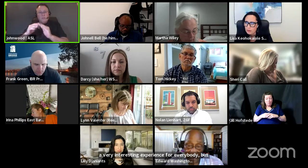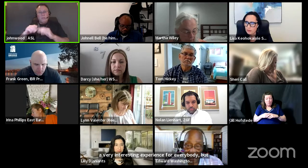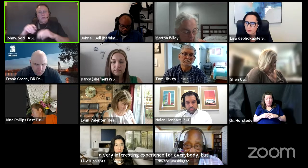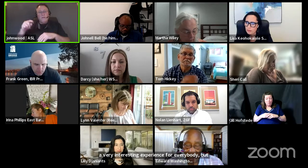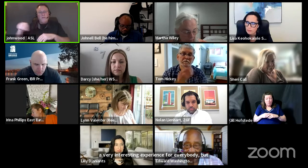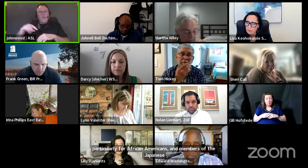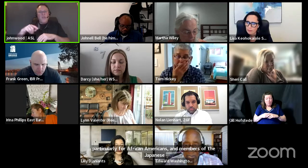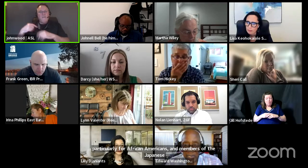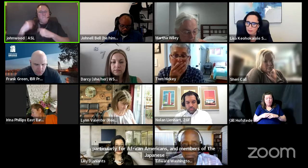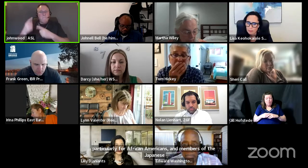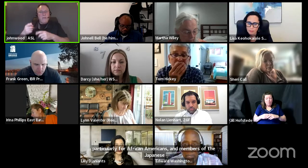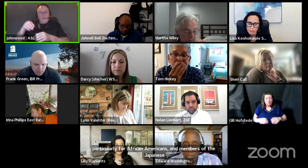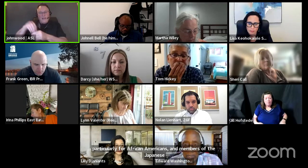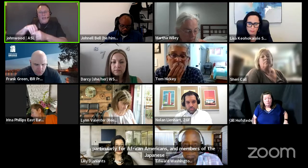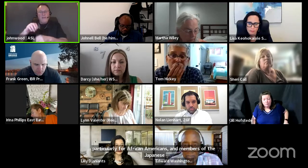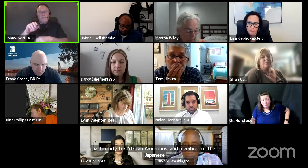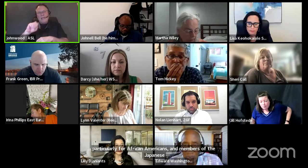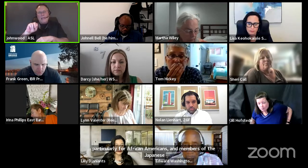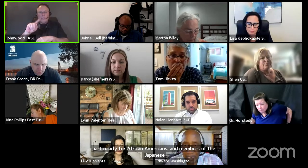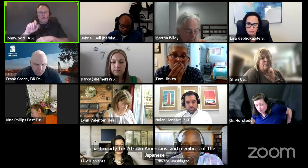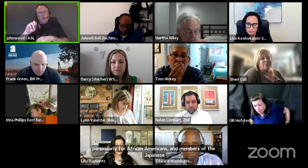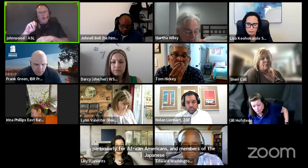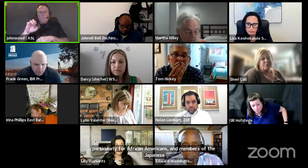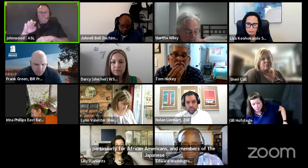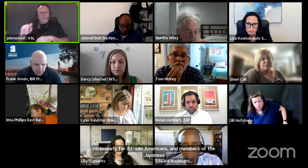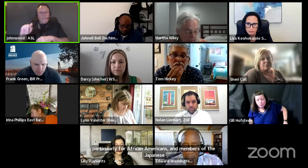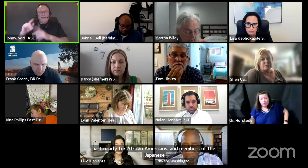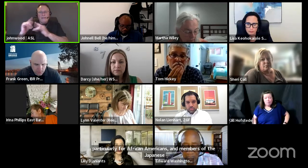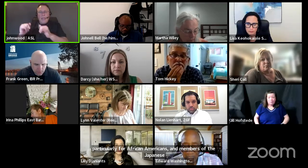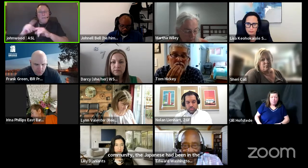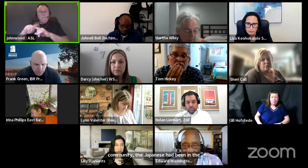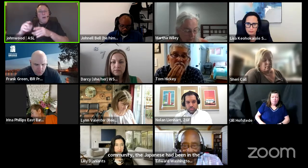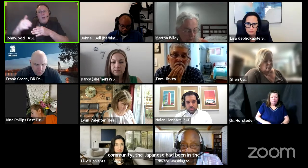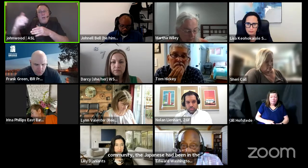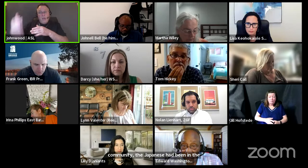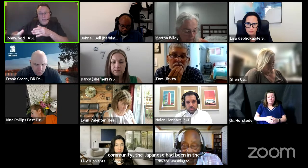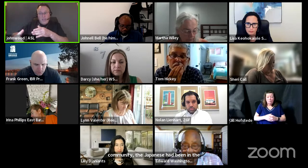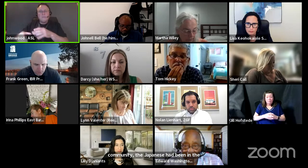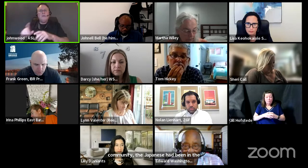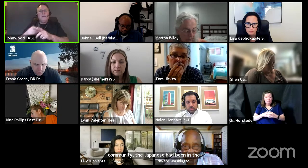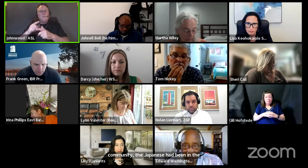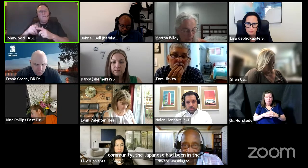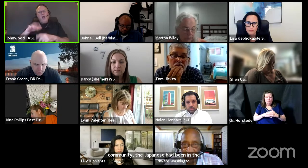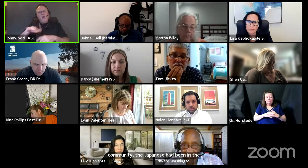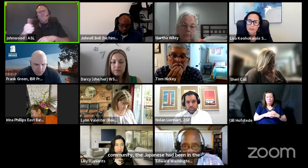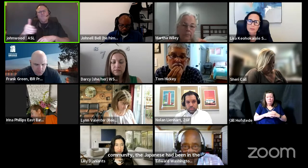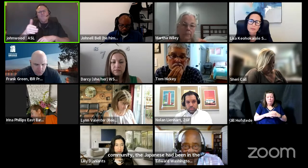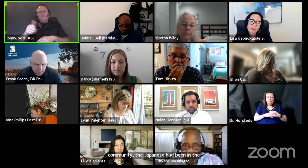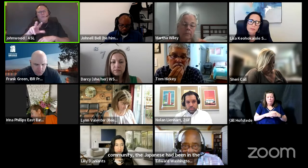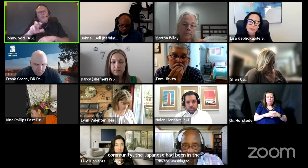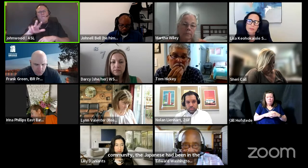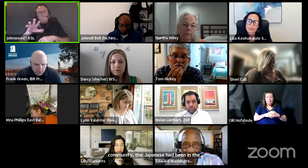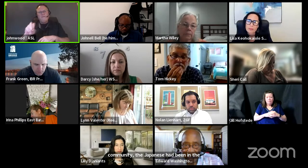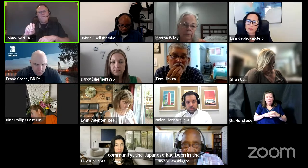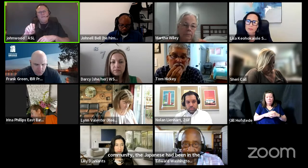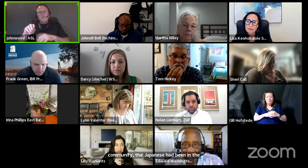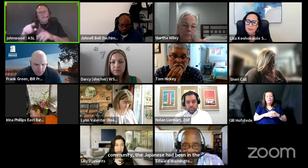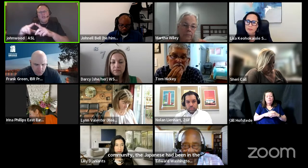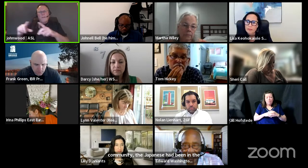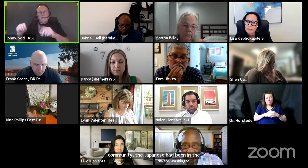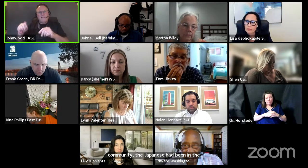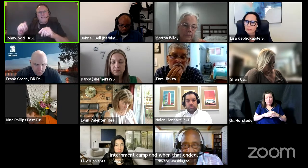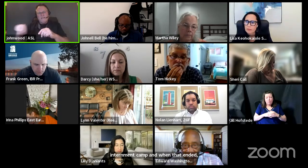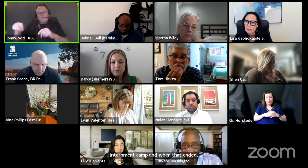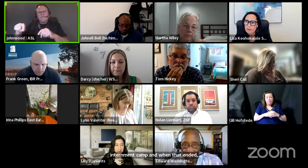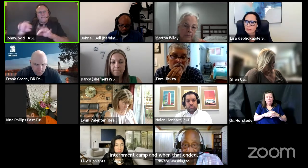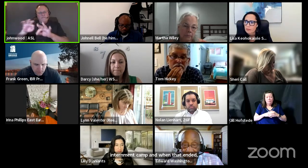been in the internment camp, and when that ended, there was about 350 Japanese families